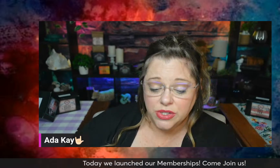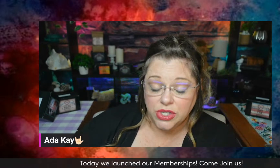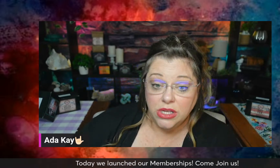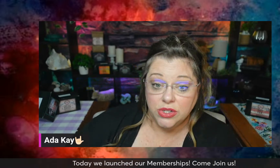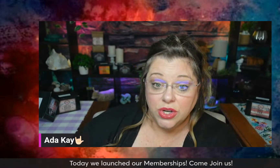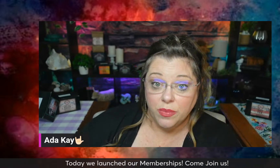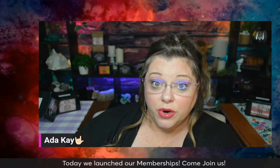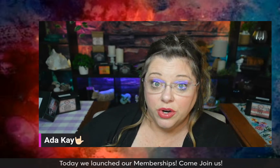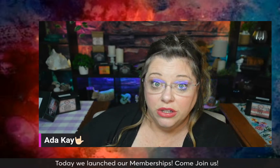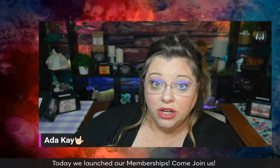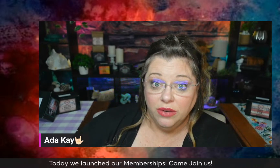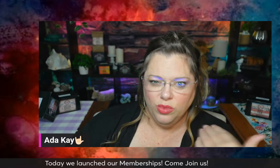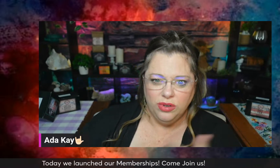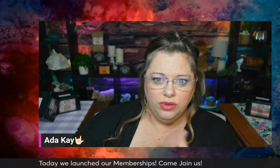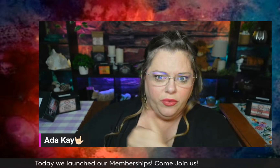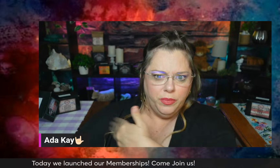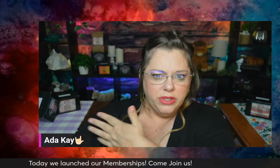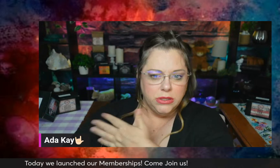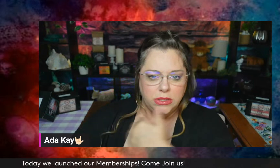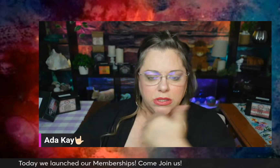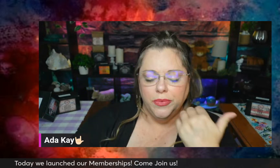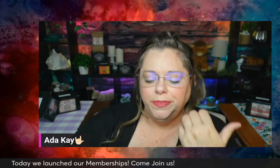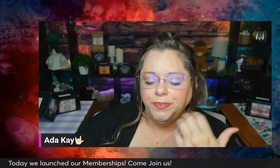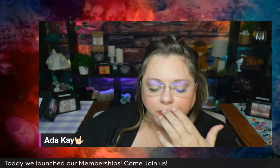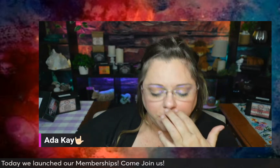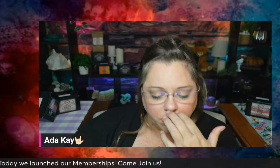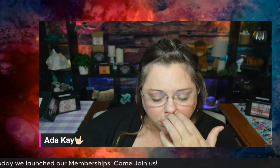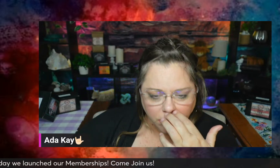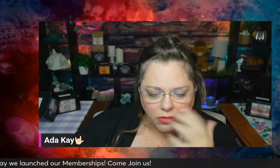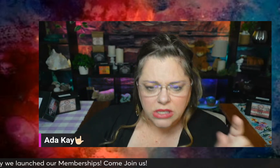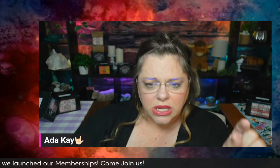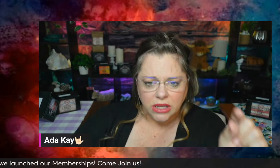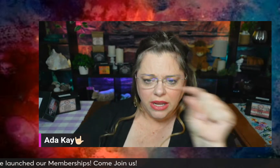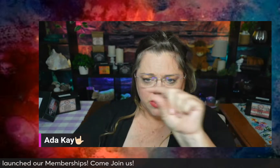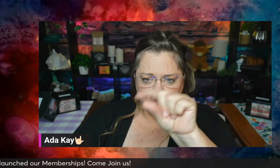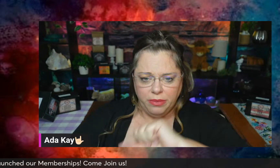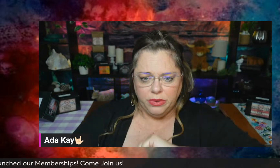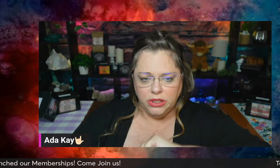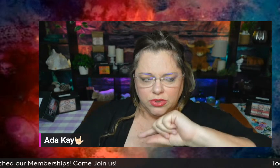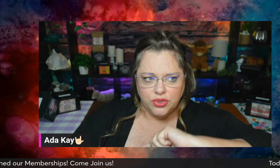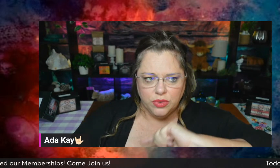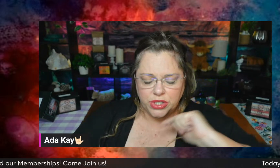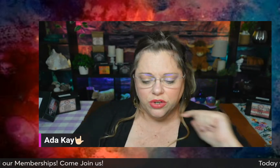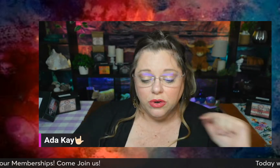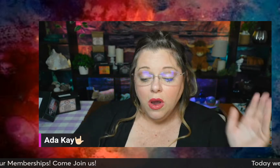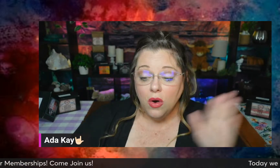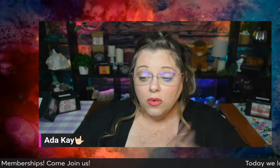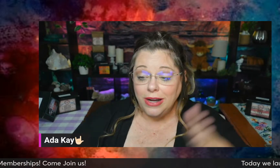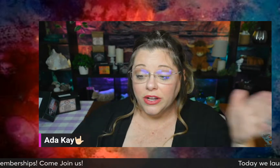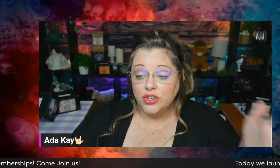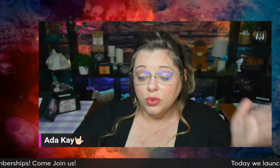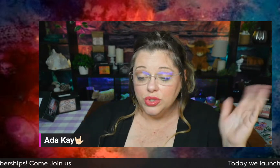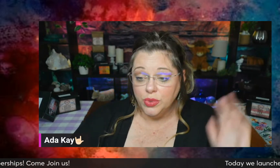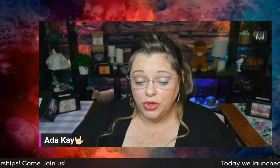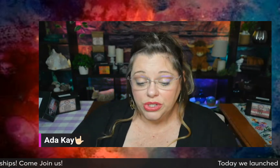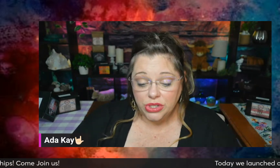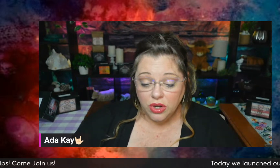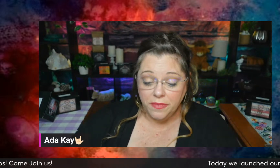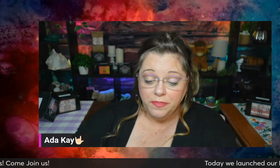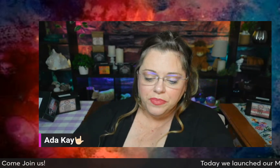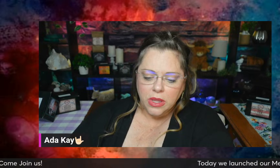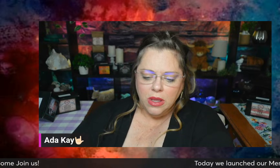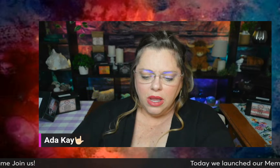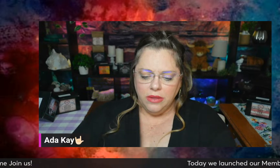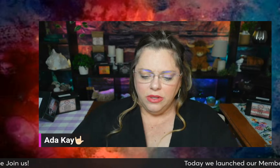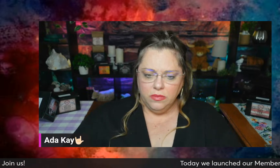I can see the entire parking lot, and there are different businesses here. It's like a L-shaped little strip center. Right next door is a beauty